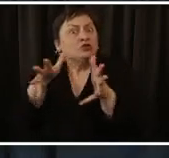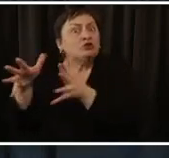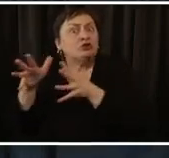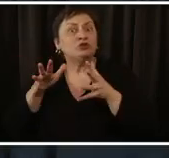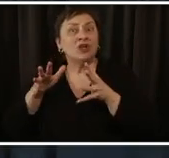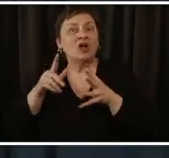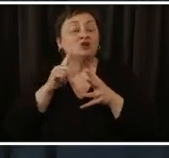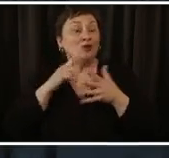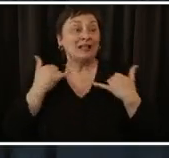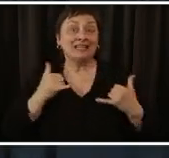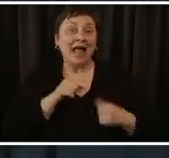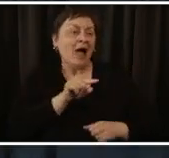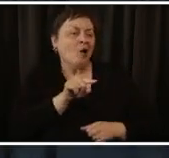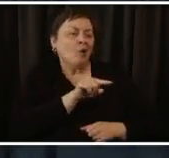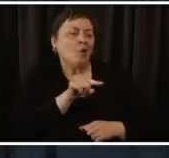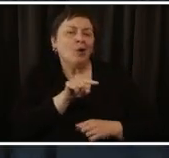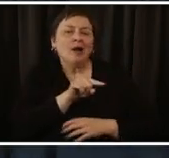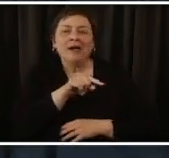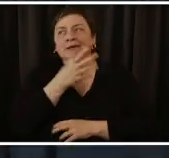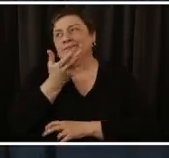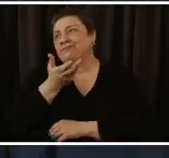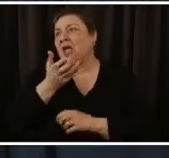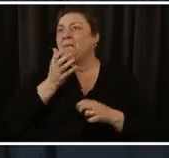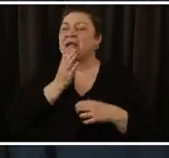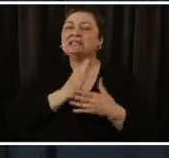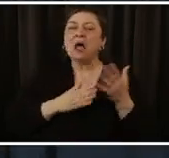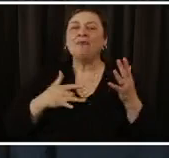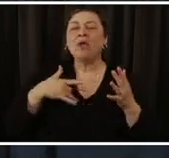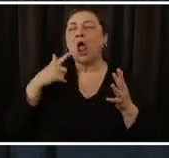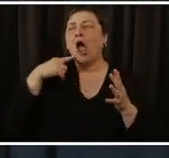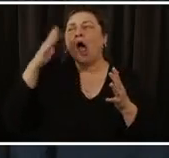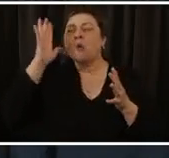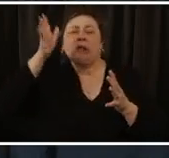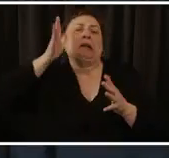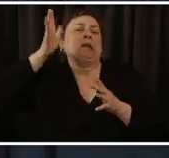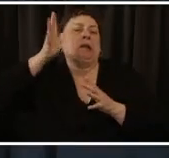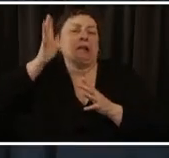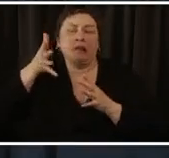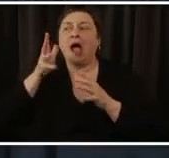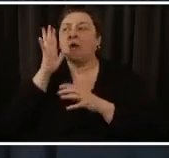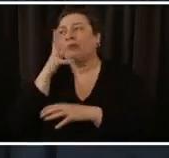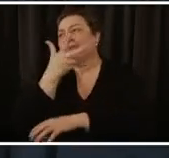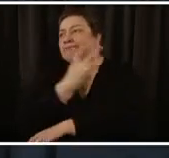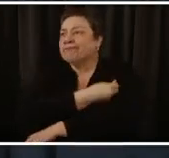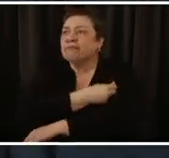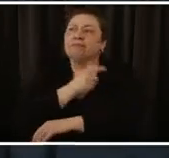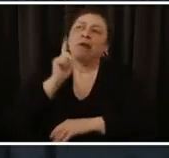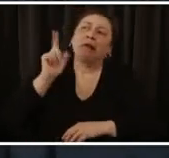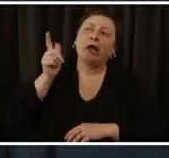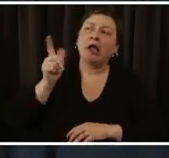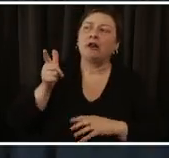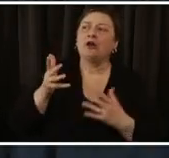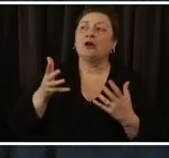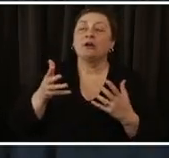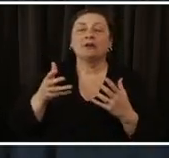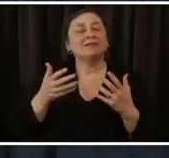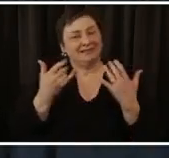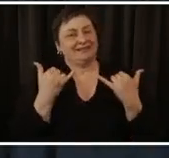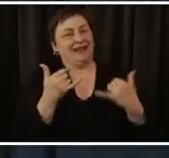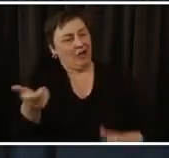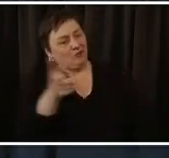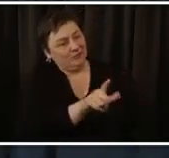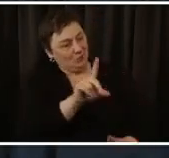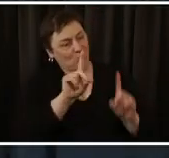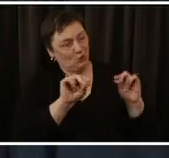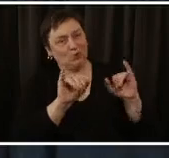people in the middle that might put it off, procrastinate, say they'll get it sometime, need to make that decision to get it. So that's that